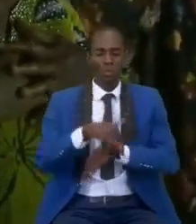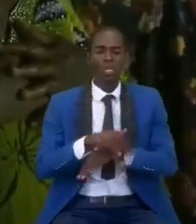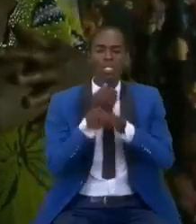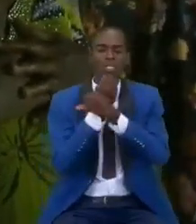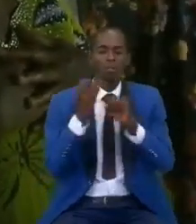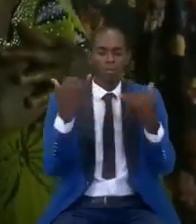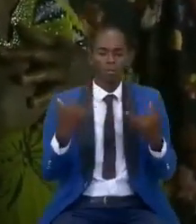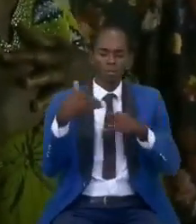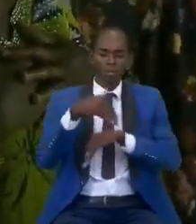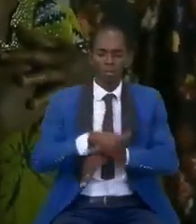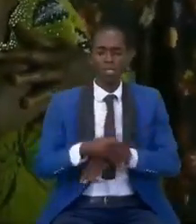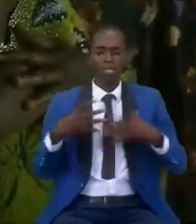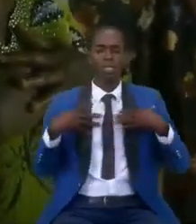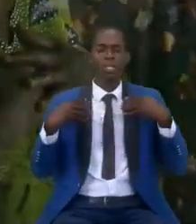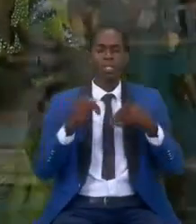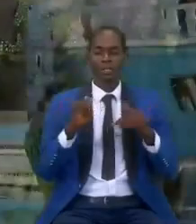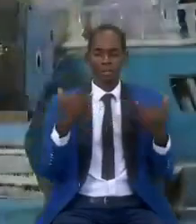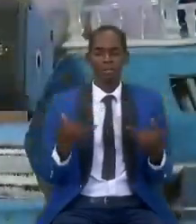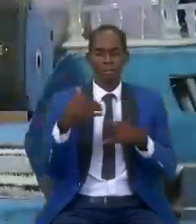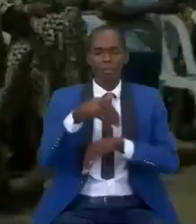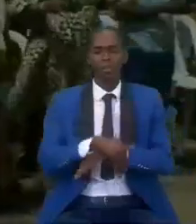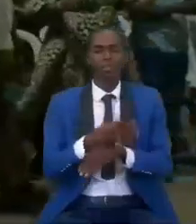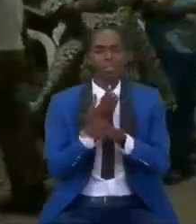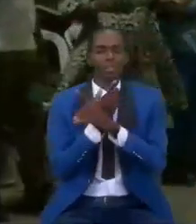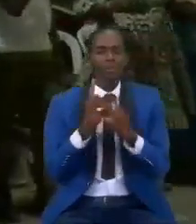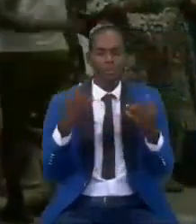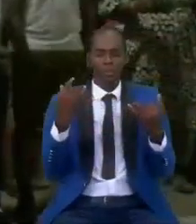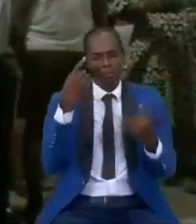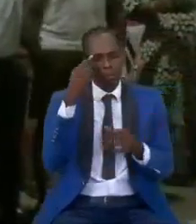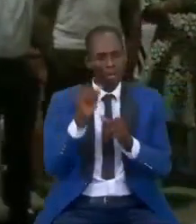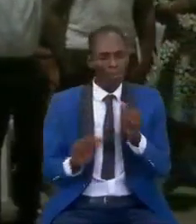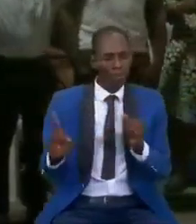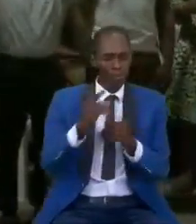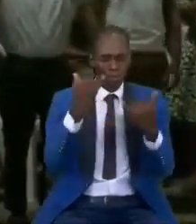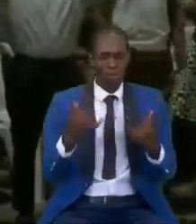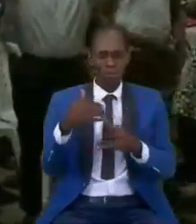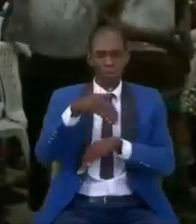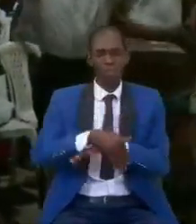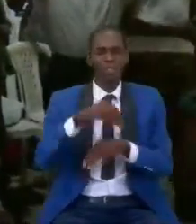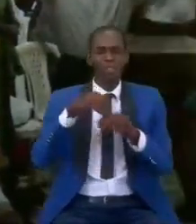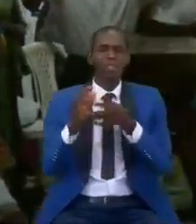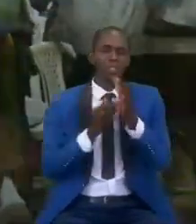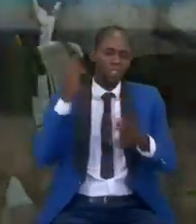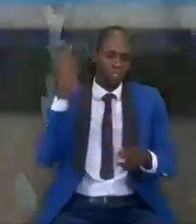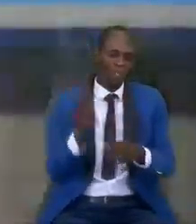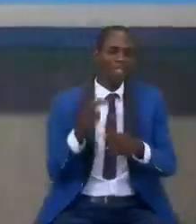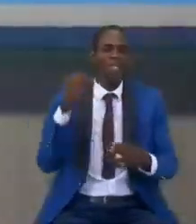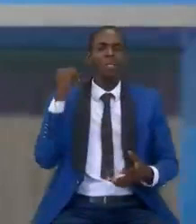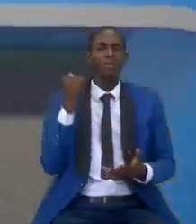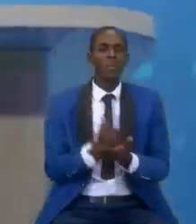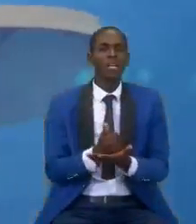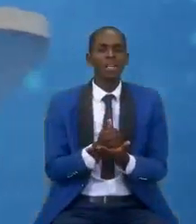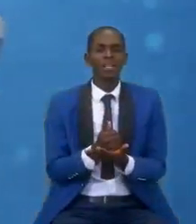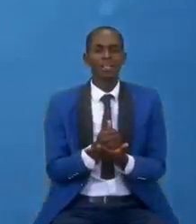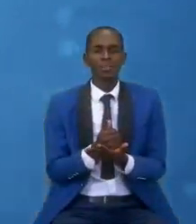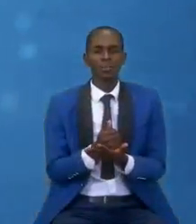for everyone tonight in Jesus' name. Lord, we pray today the assurance